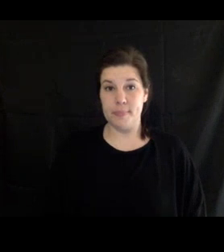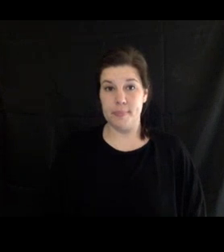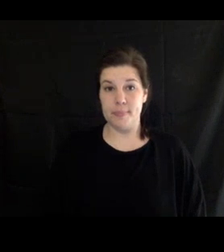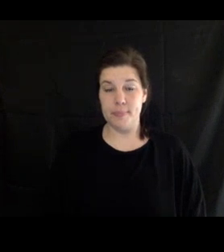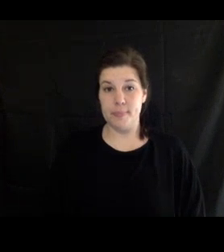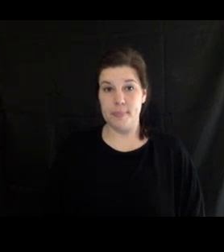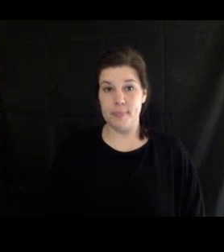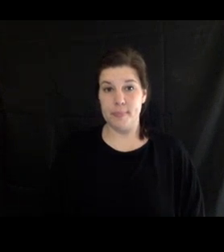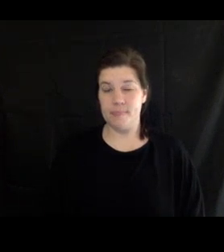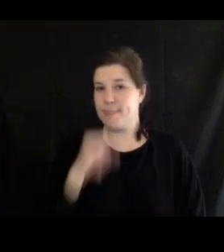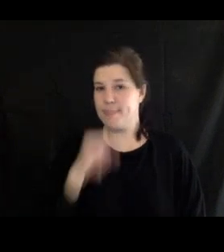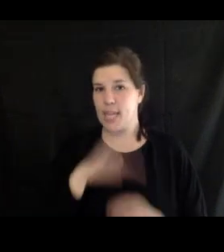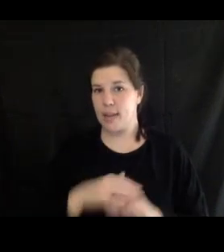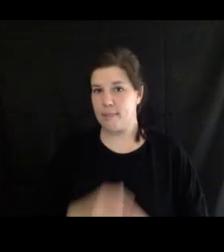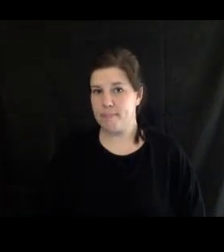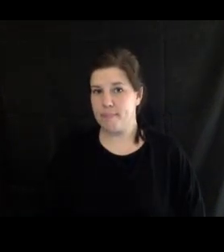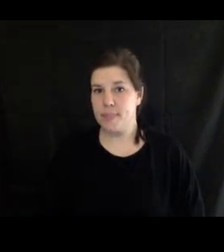It's not on.